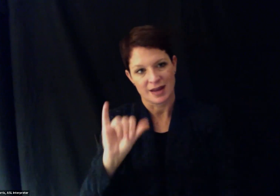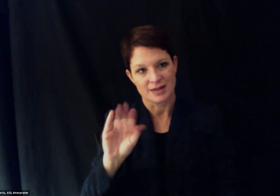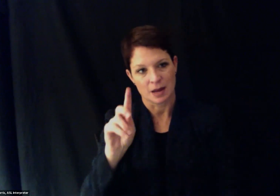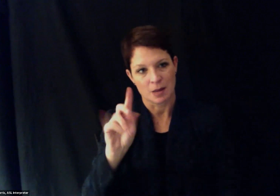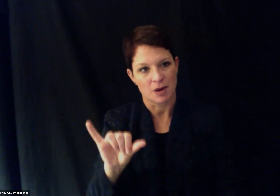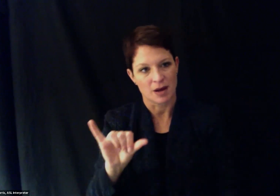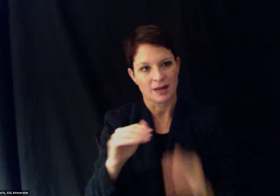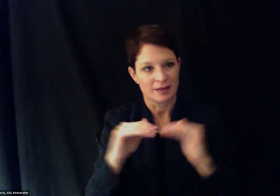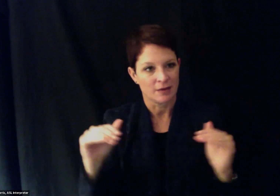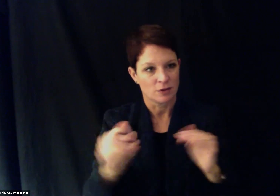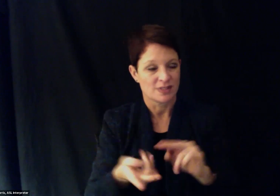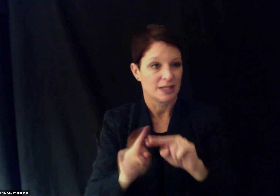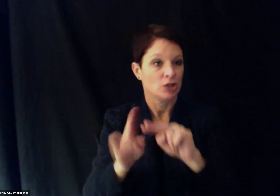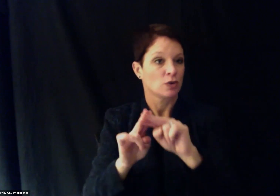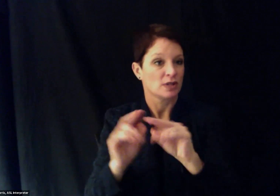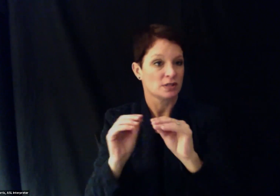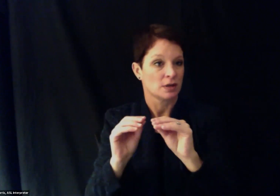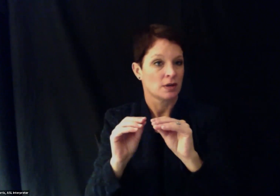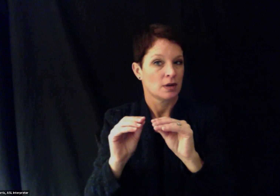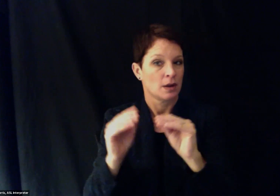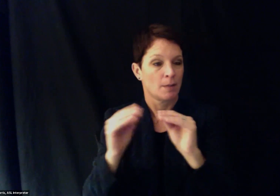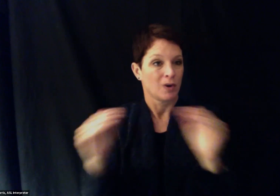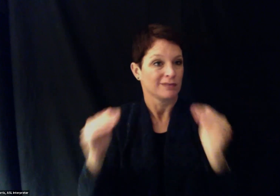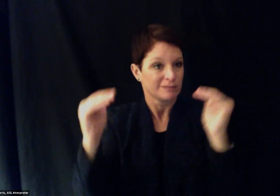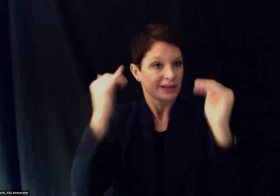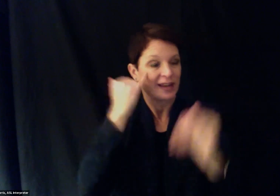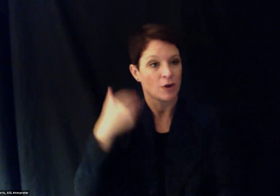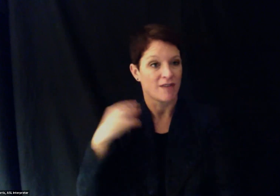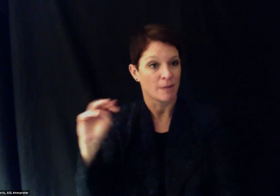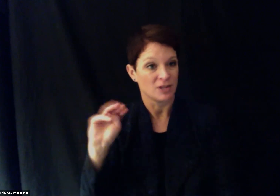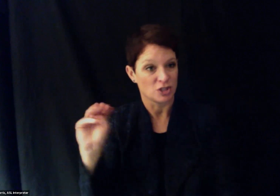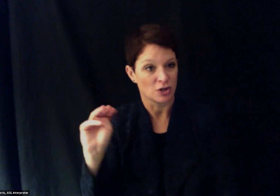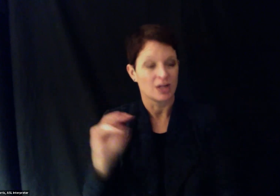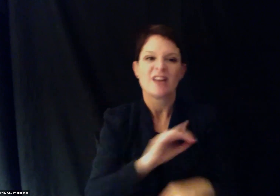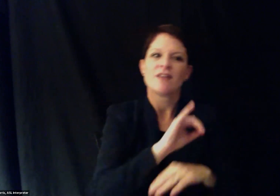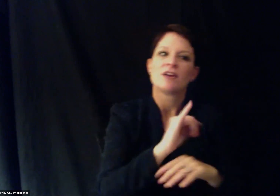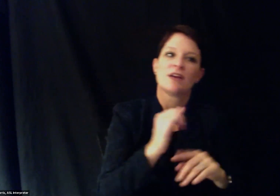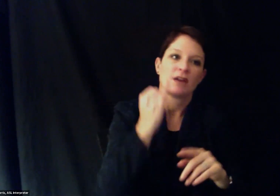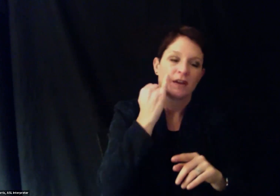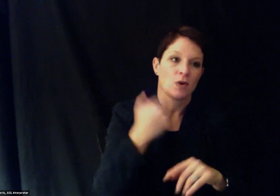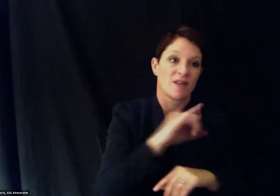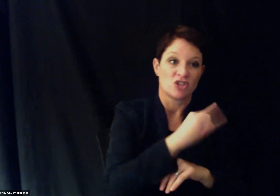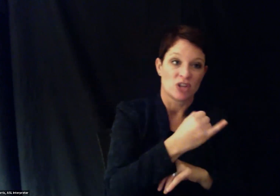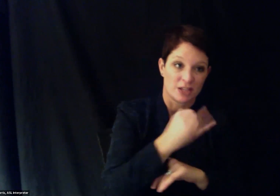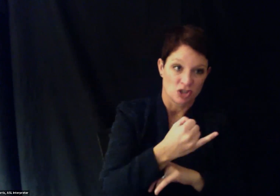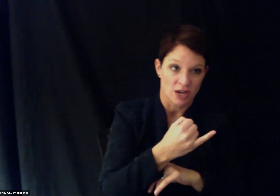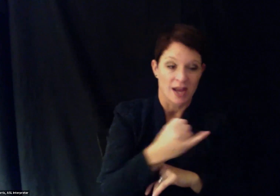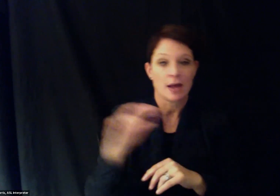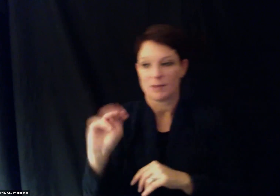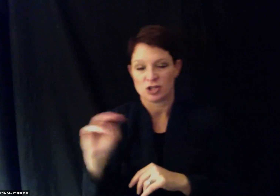increased much higher if you got Moderna after J&J as compared to J&J after